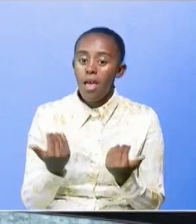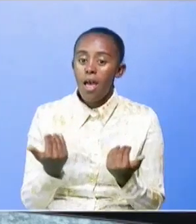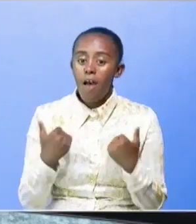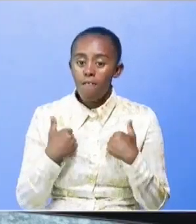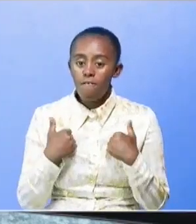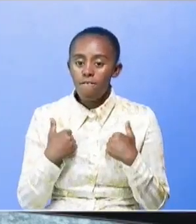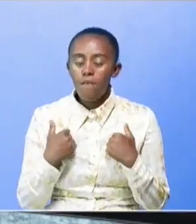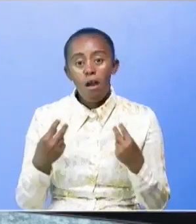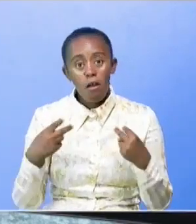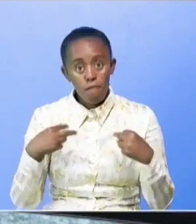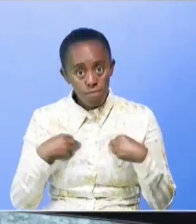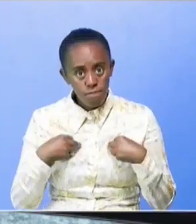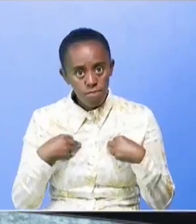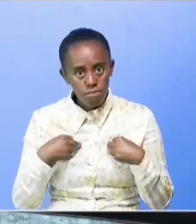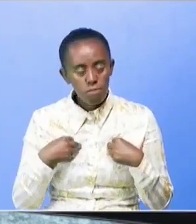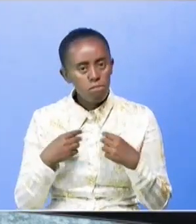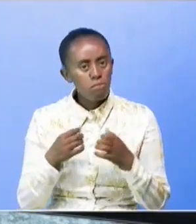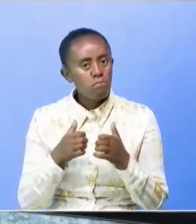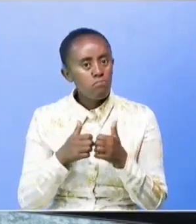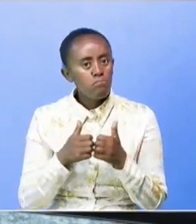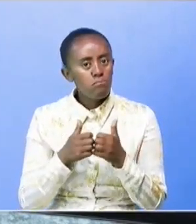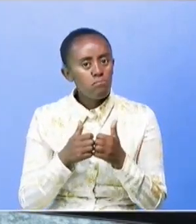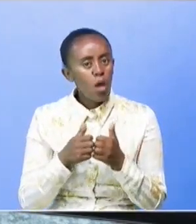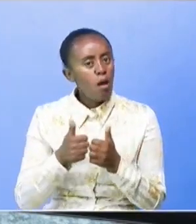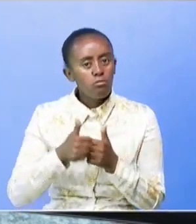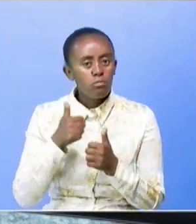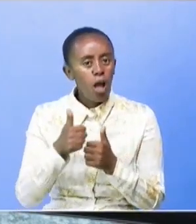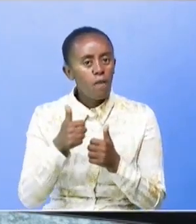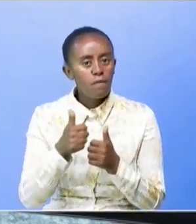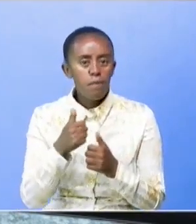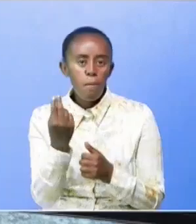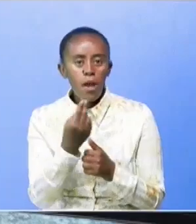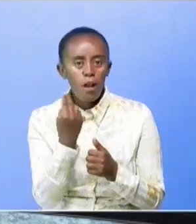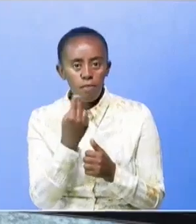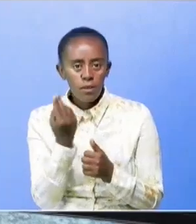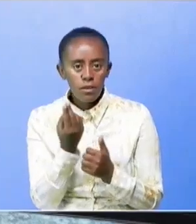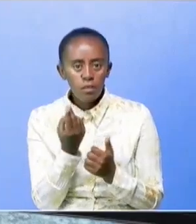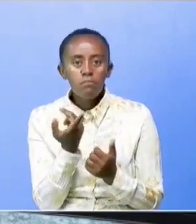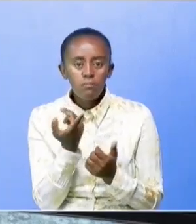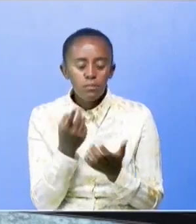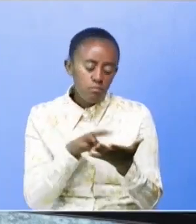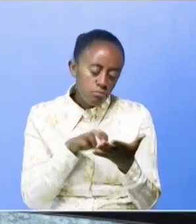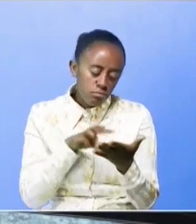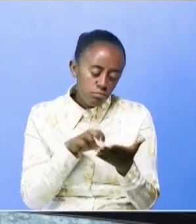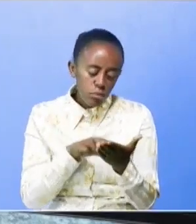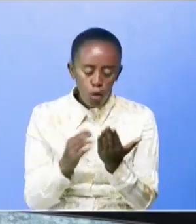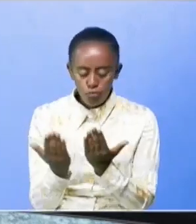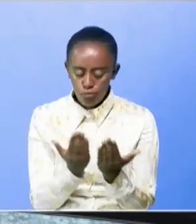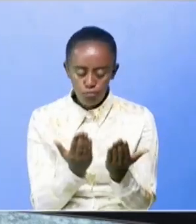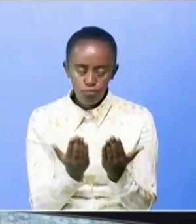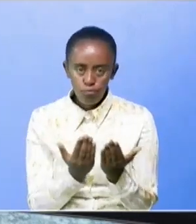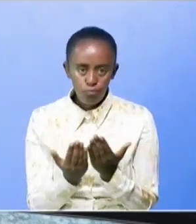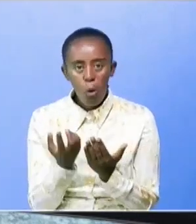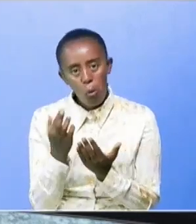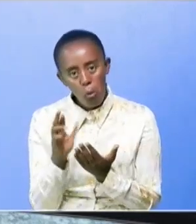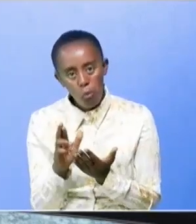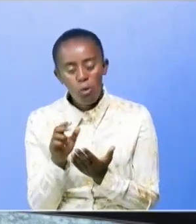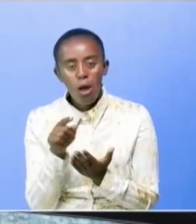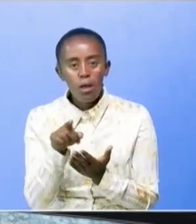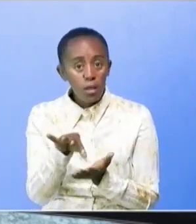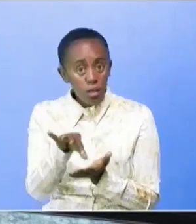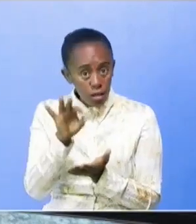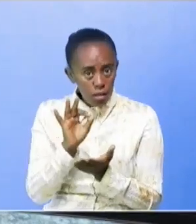a great benefit whenever I read books, or if we say, I